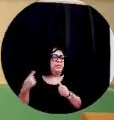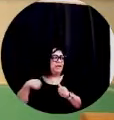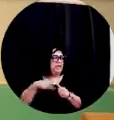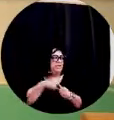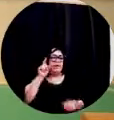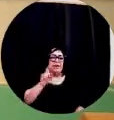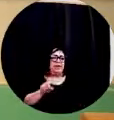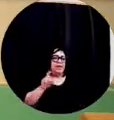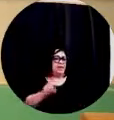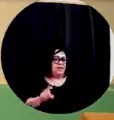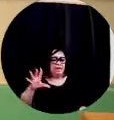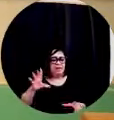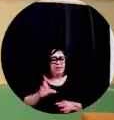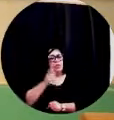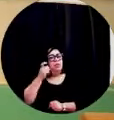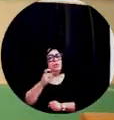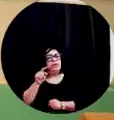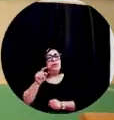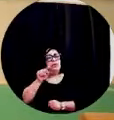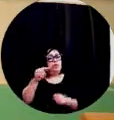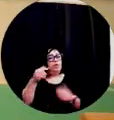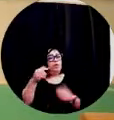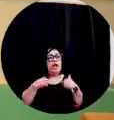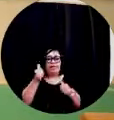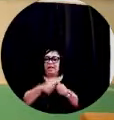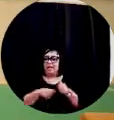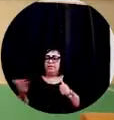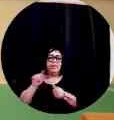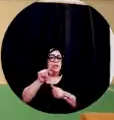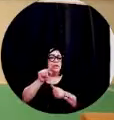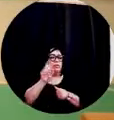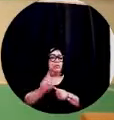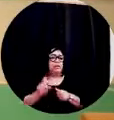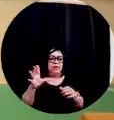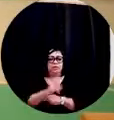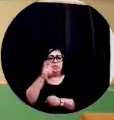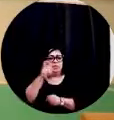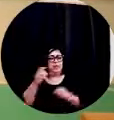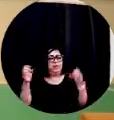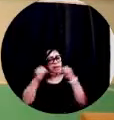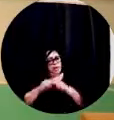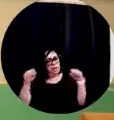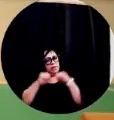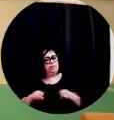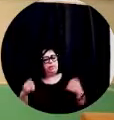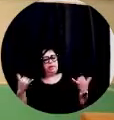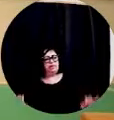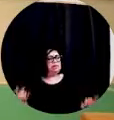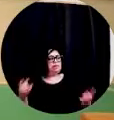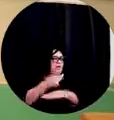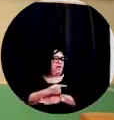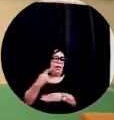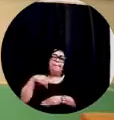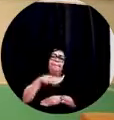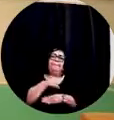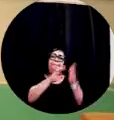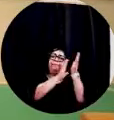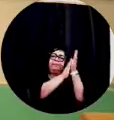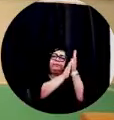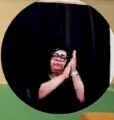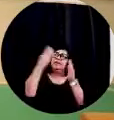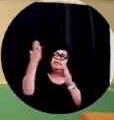win the battle this day. Now, we praise him, for we are equipped with the armor of